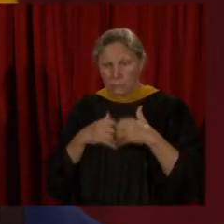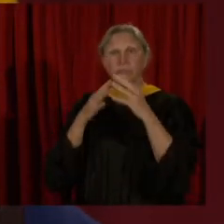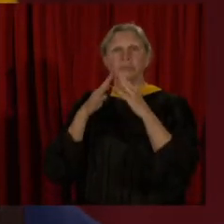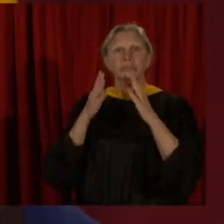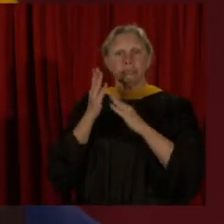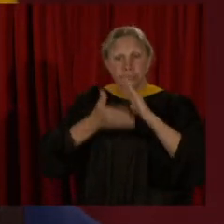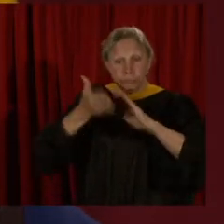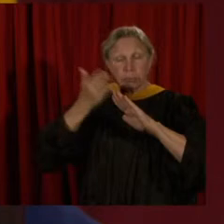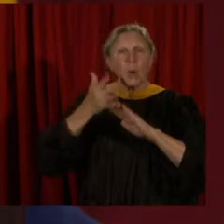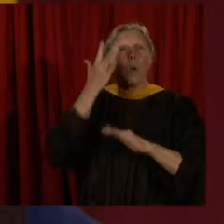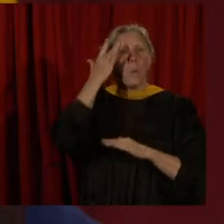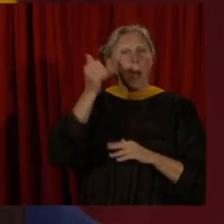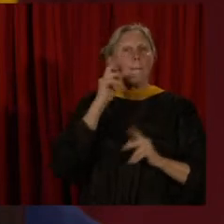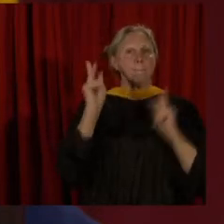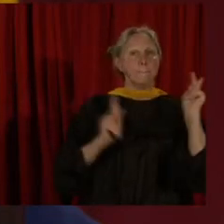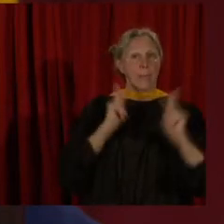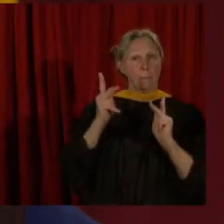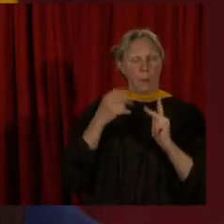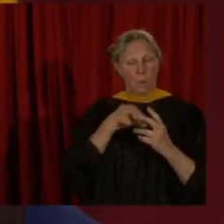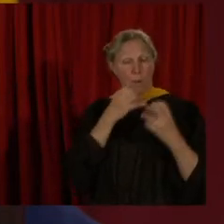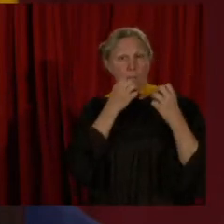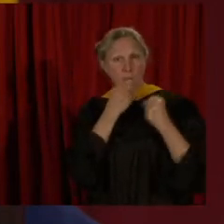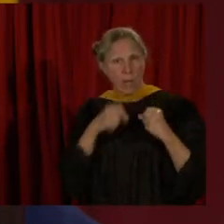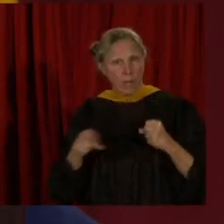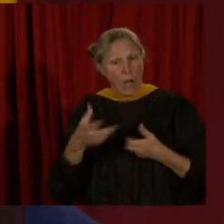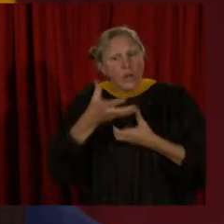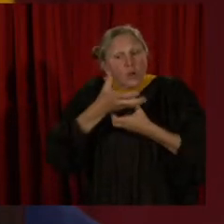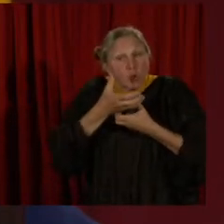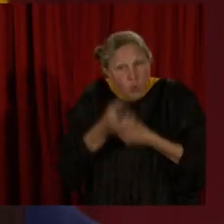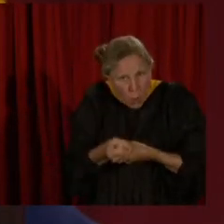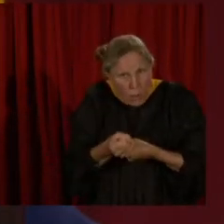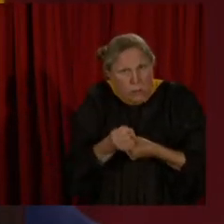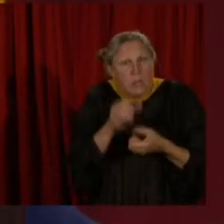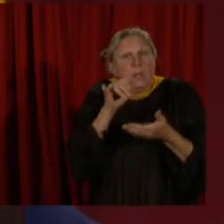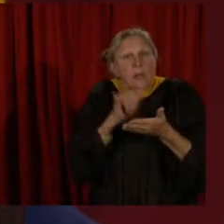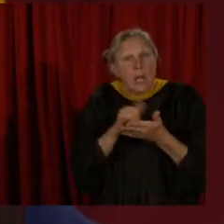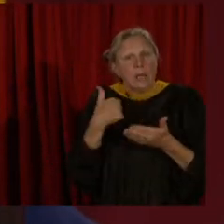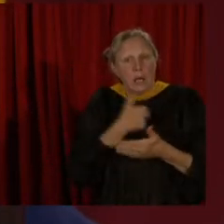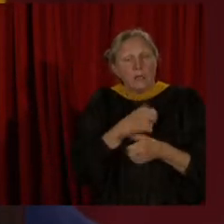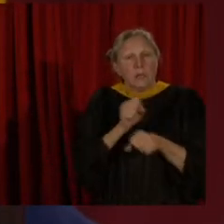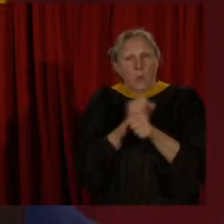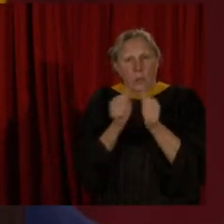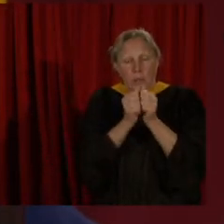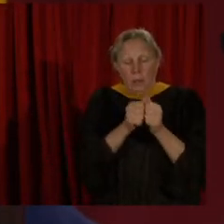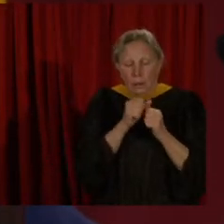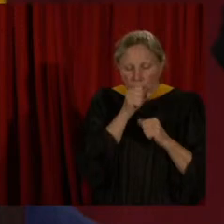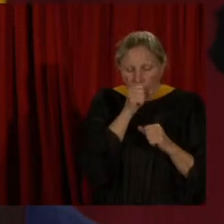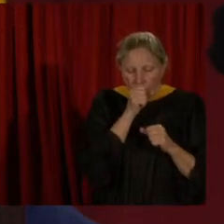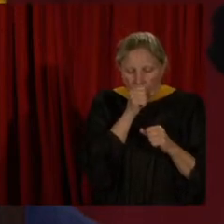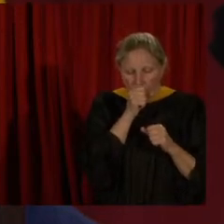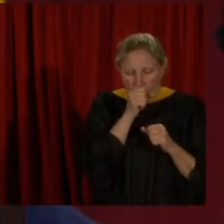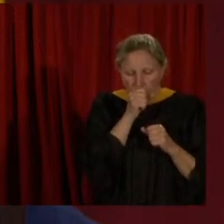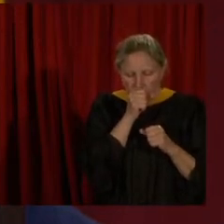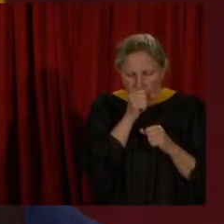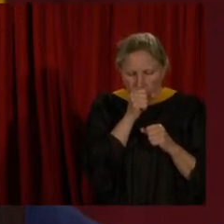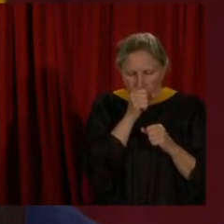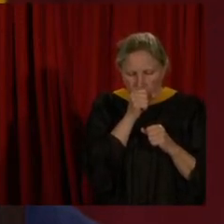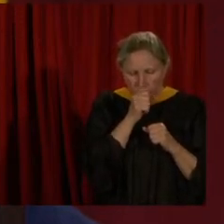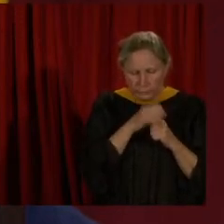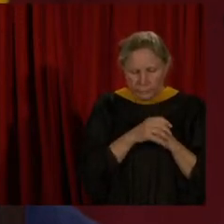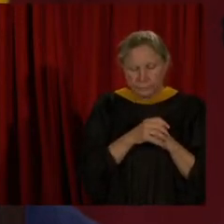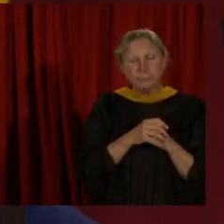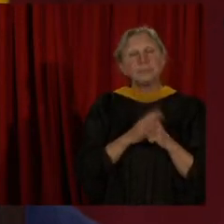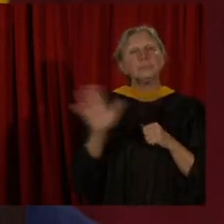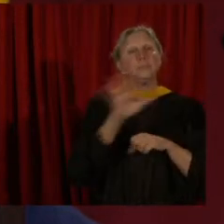people, our strong values, and the trust that ties us together. As you begin your